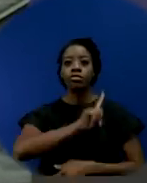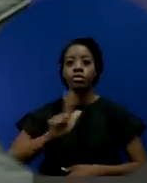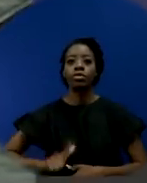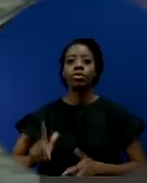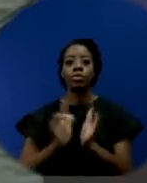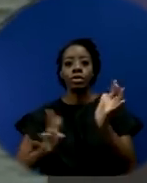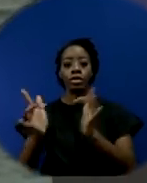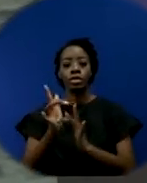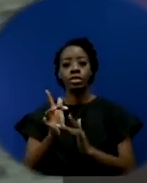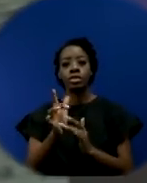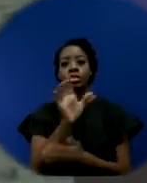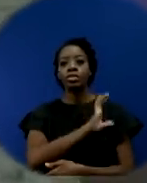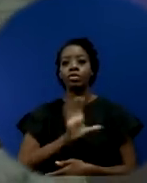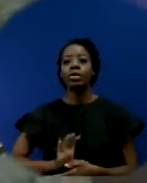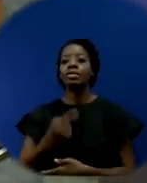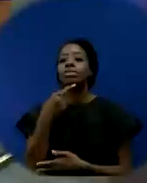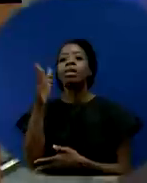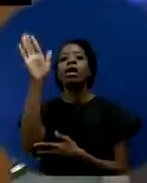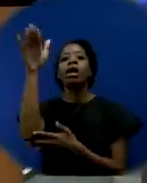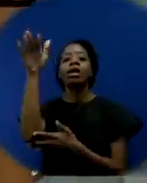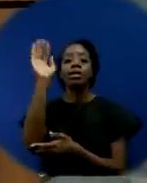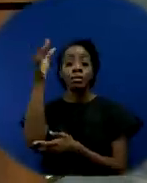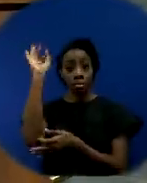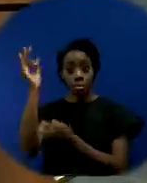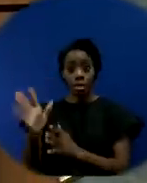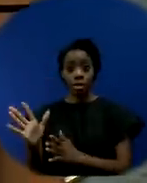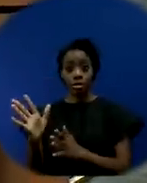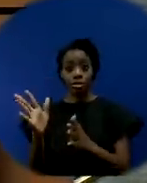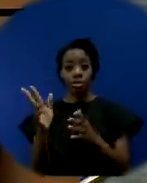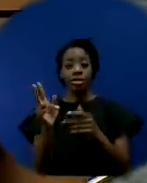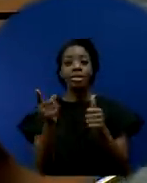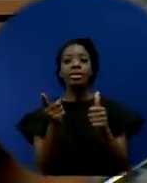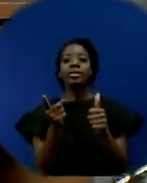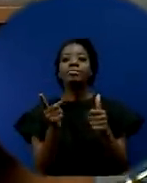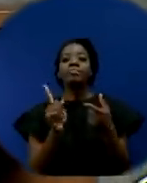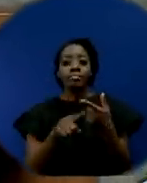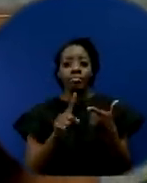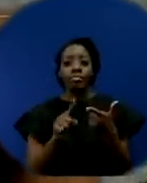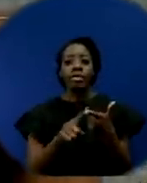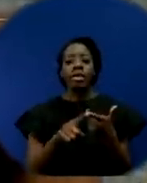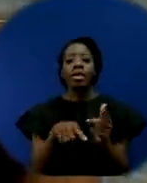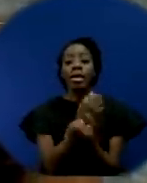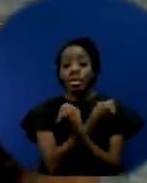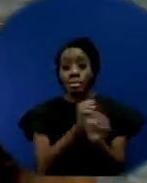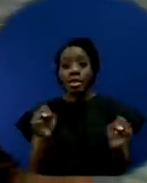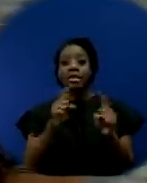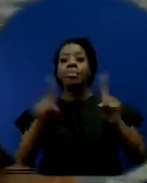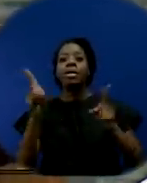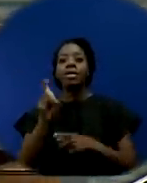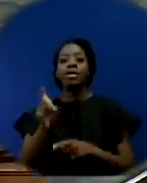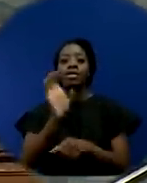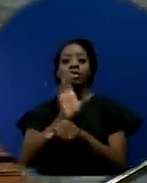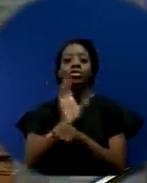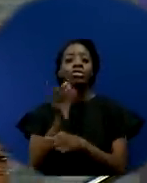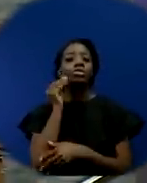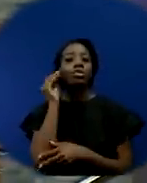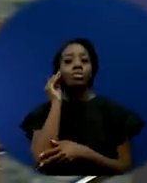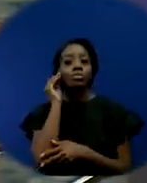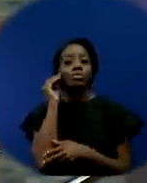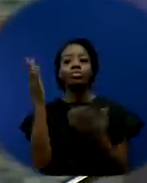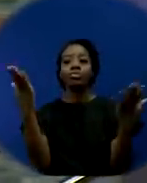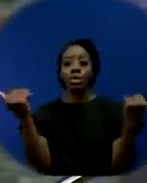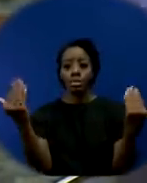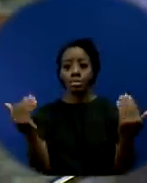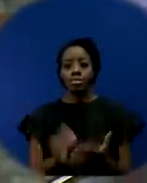walking toward me too. You say, Pastor, secondarily, I'm saved, but I need a church home. I'm coming to Wheeler Avenue. Come on, come on, come